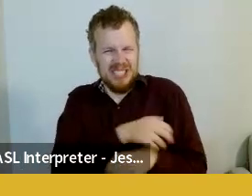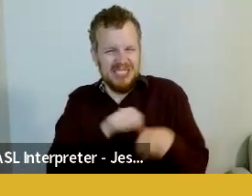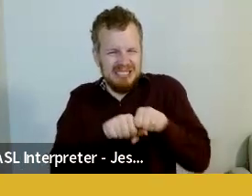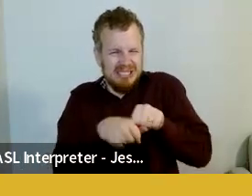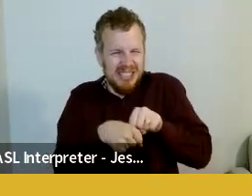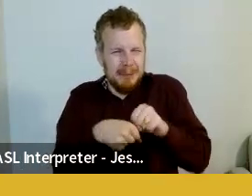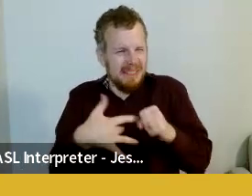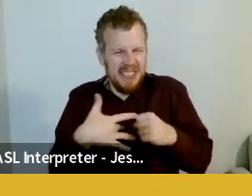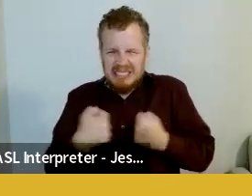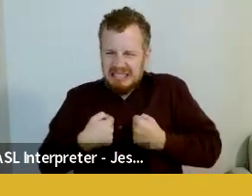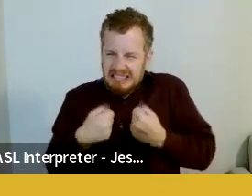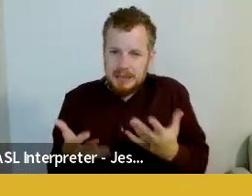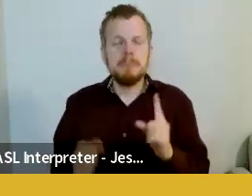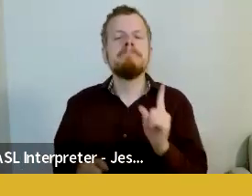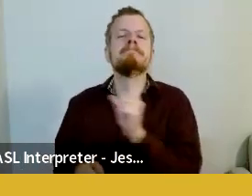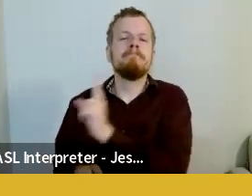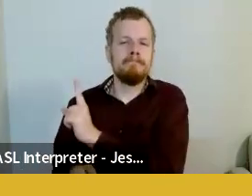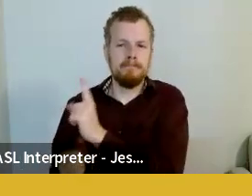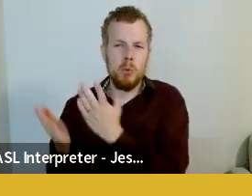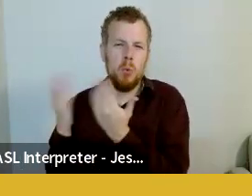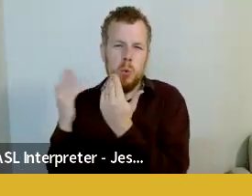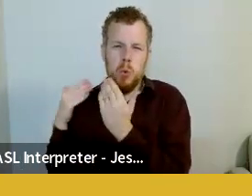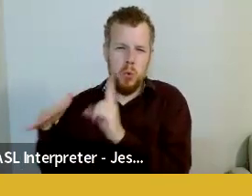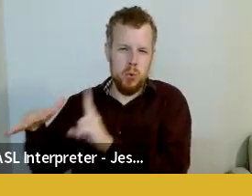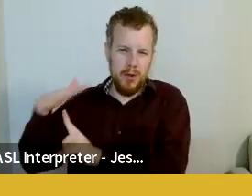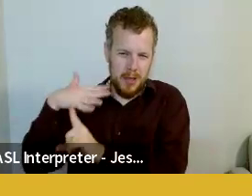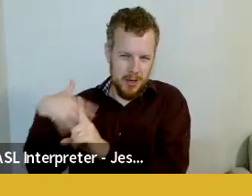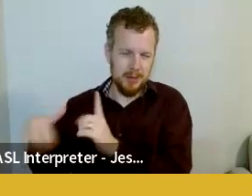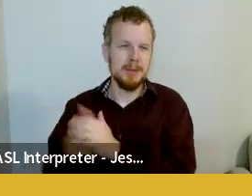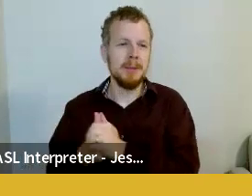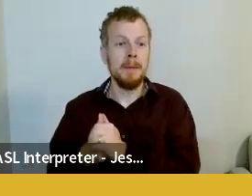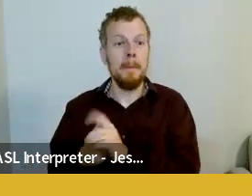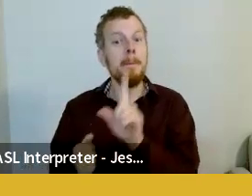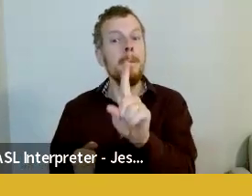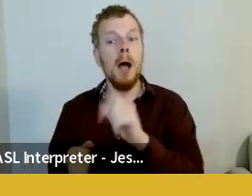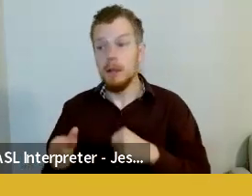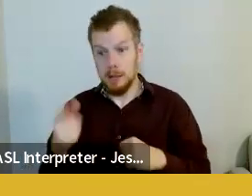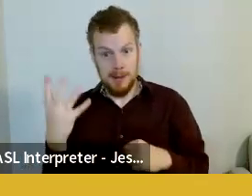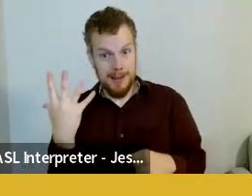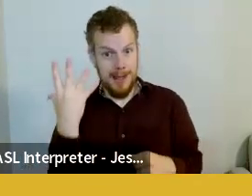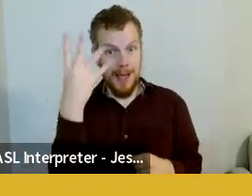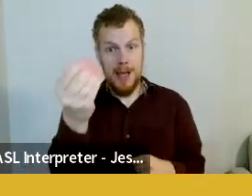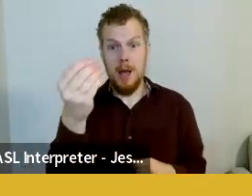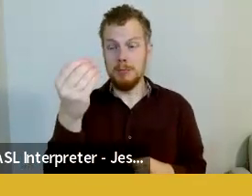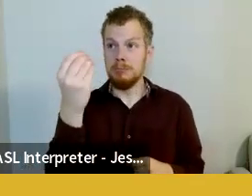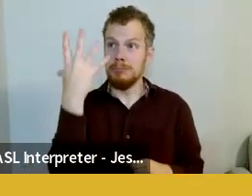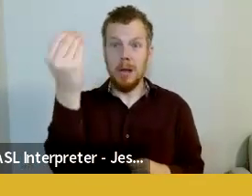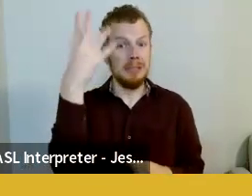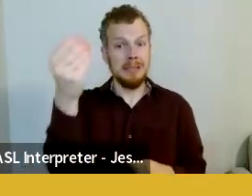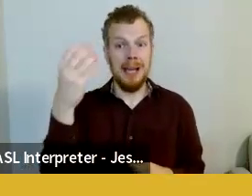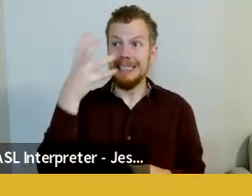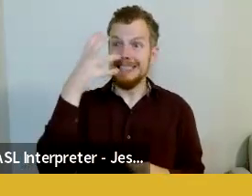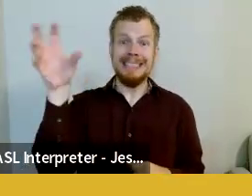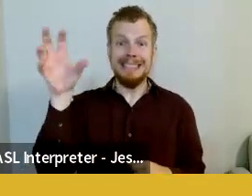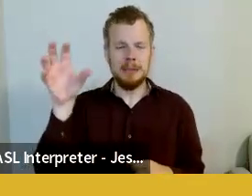into a cool area immediately. Maybe if before you go outside or you're going to do any activities in the heat, you can